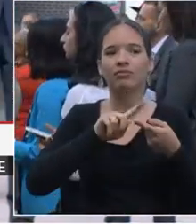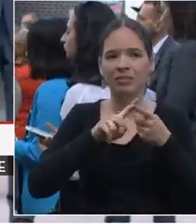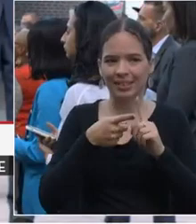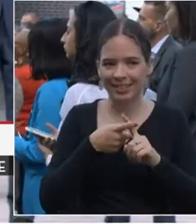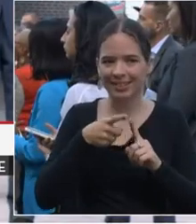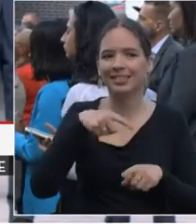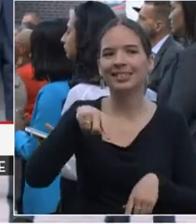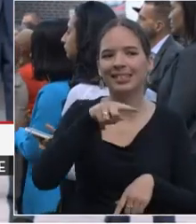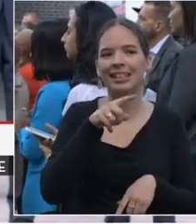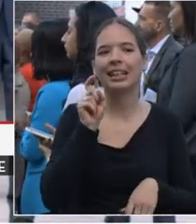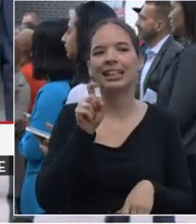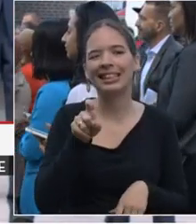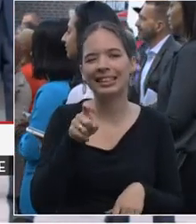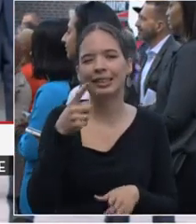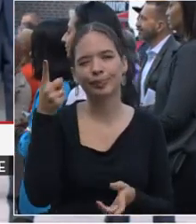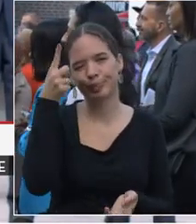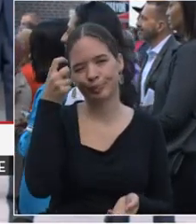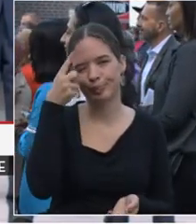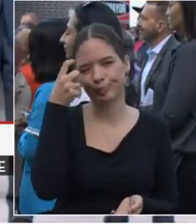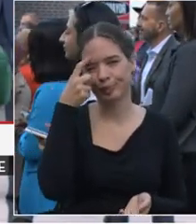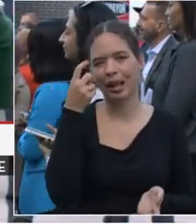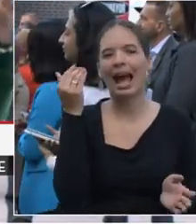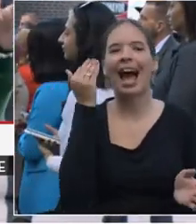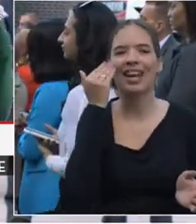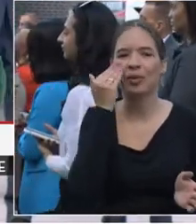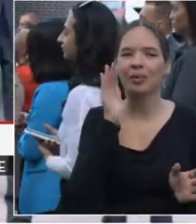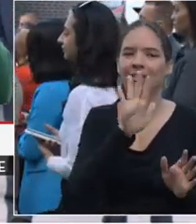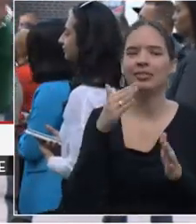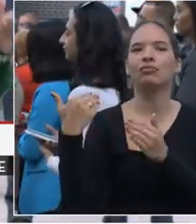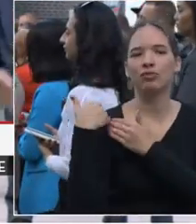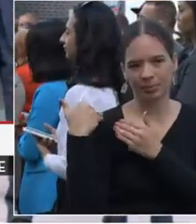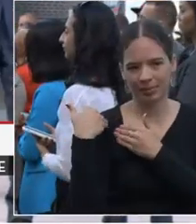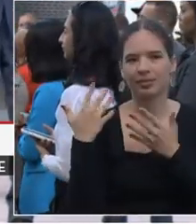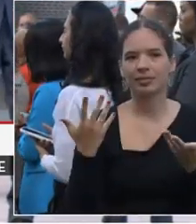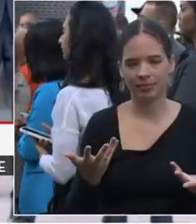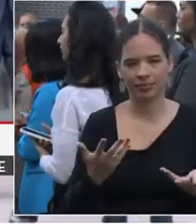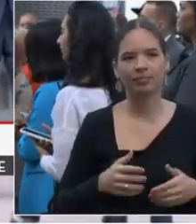be skeptical, I know. But what this